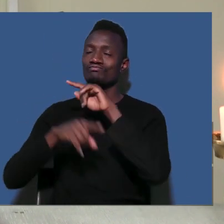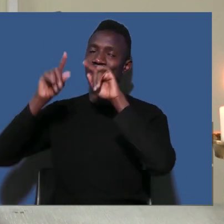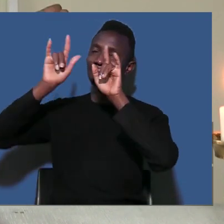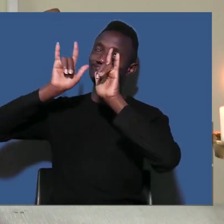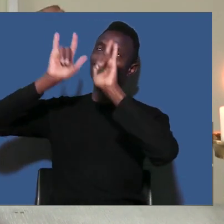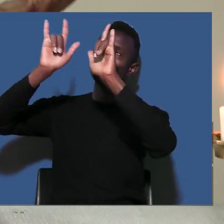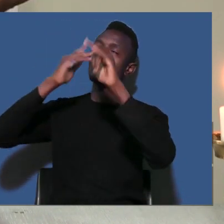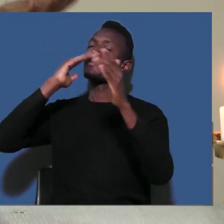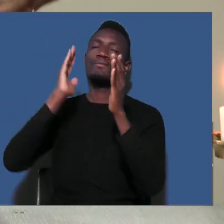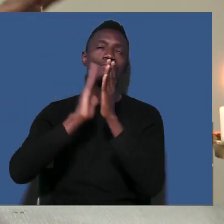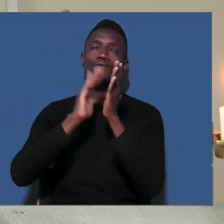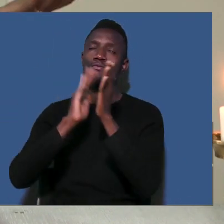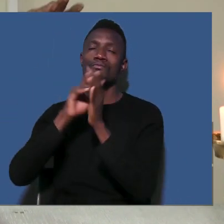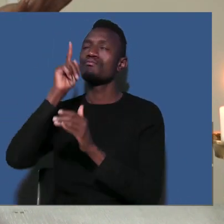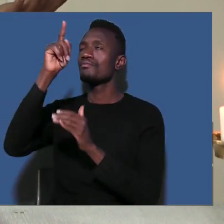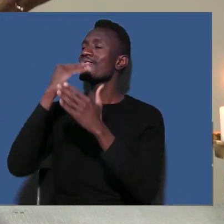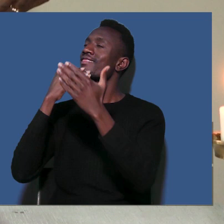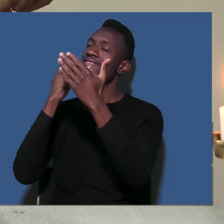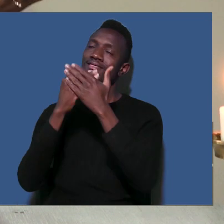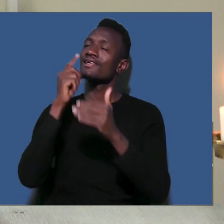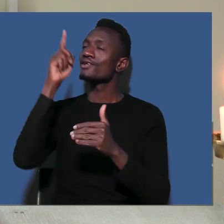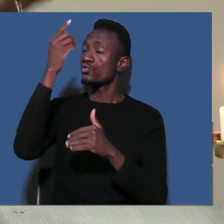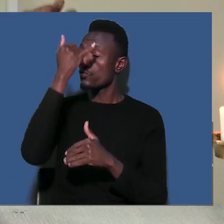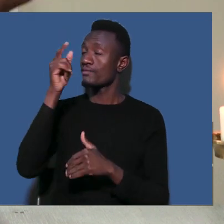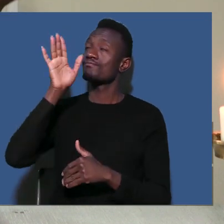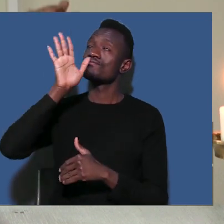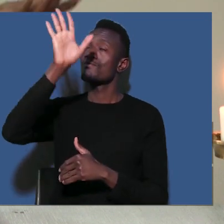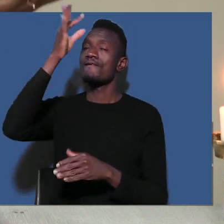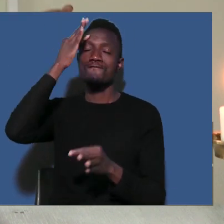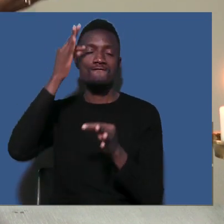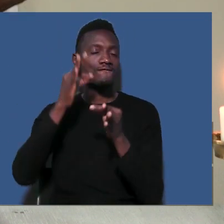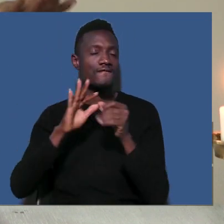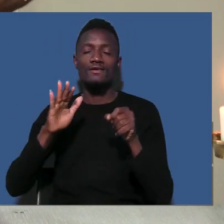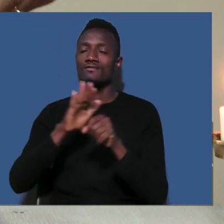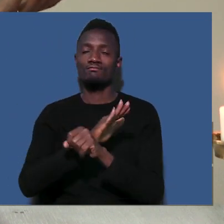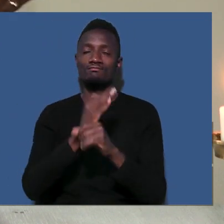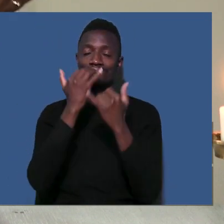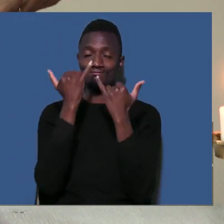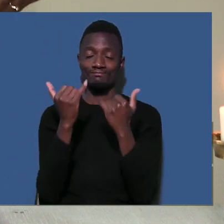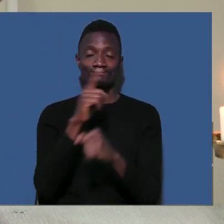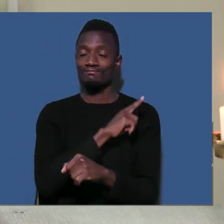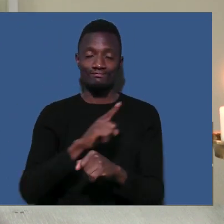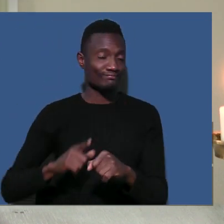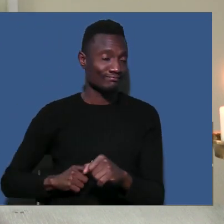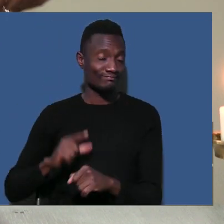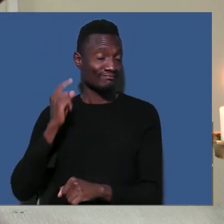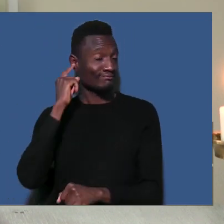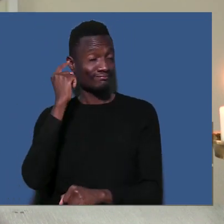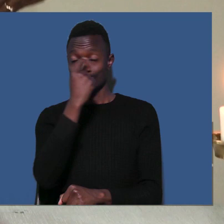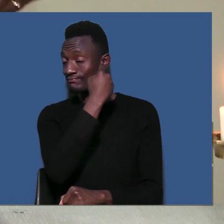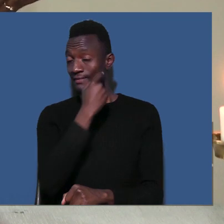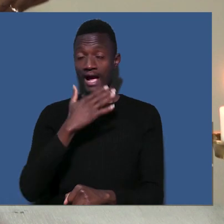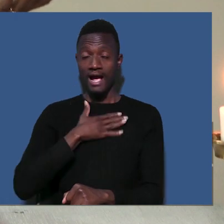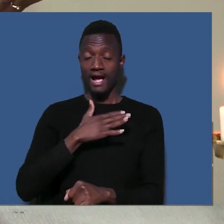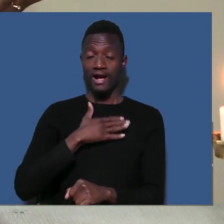Lord, would you minister to us? Open our ears that we may hear what you are telling us. Open, use me as